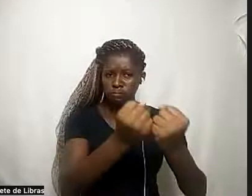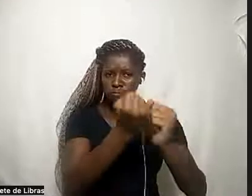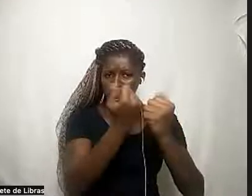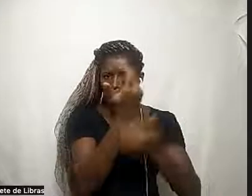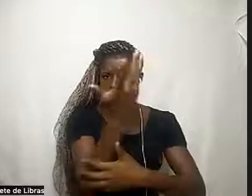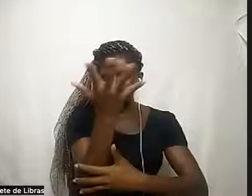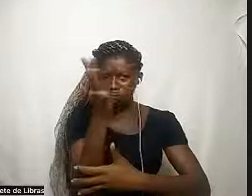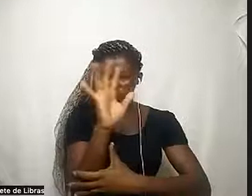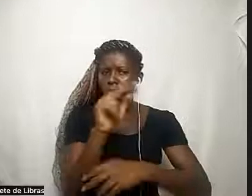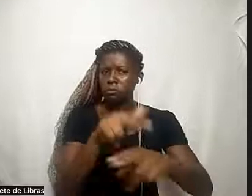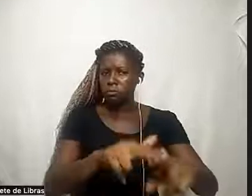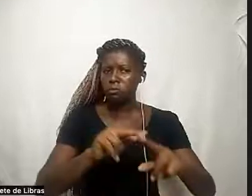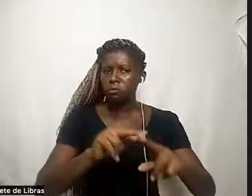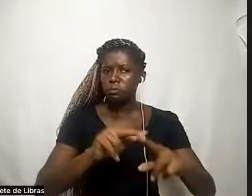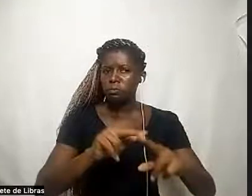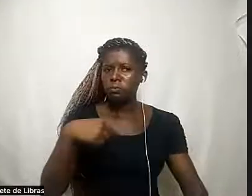environmental development.